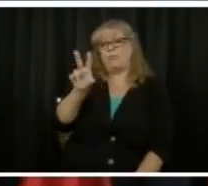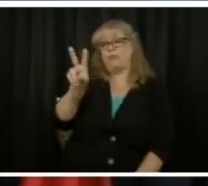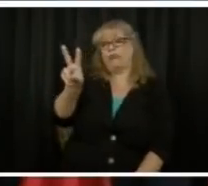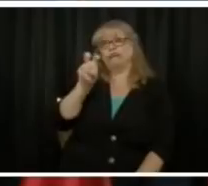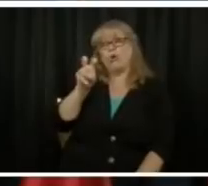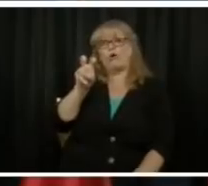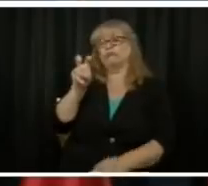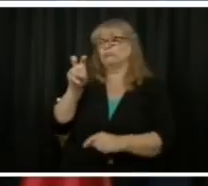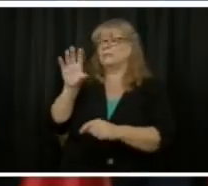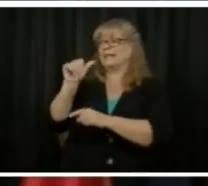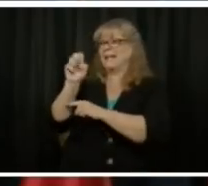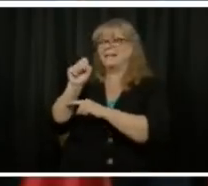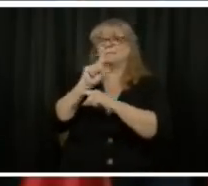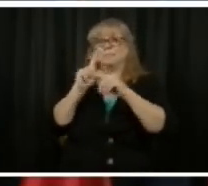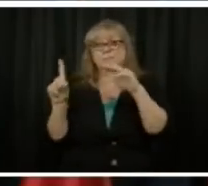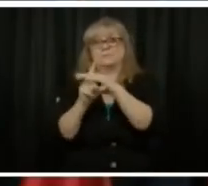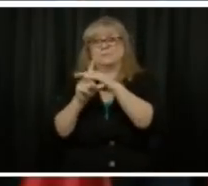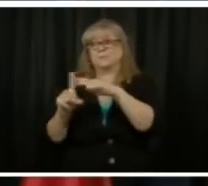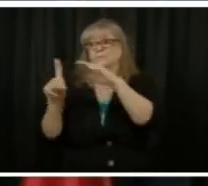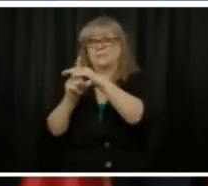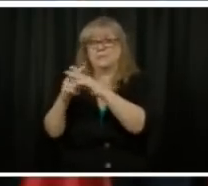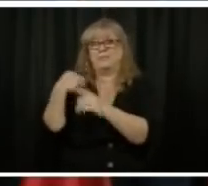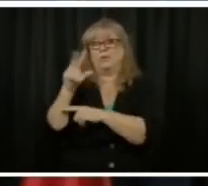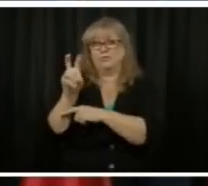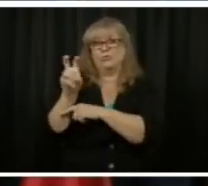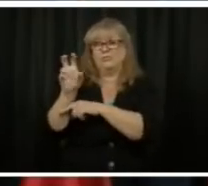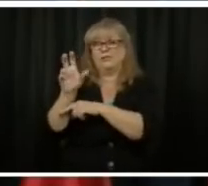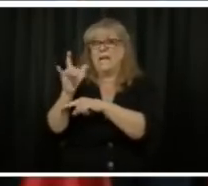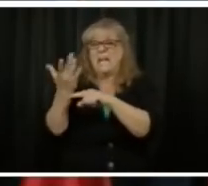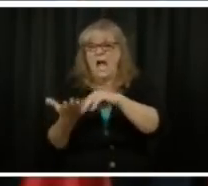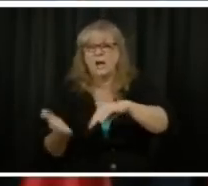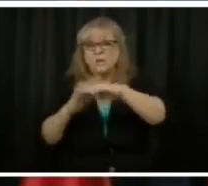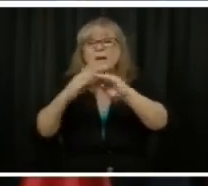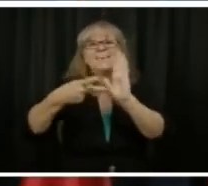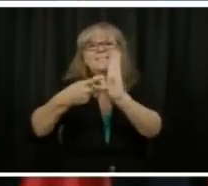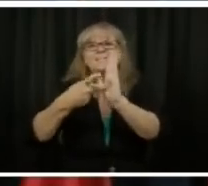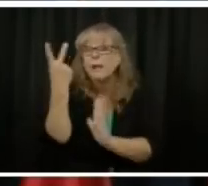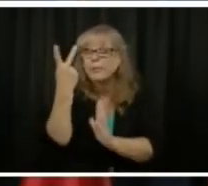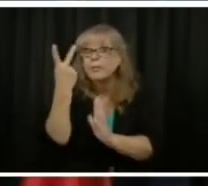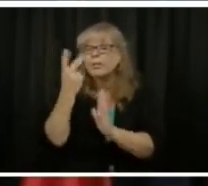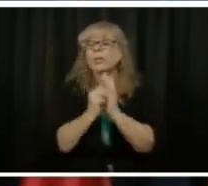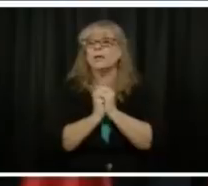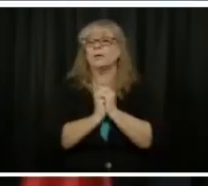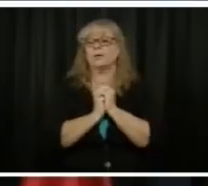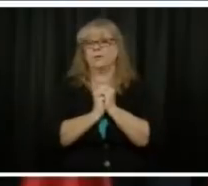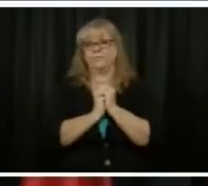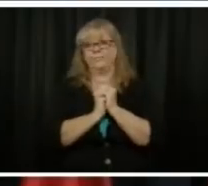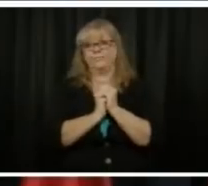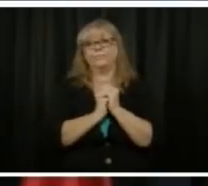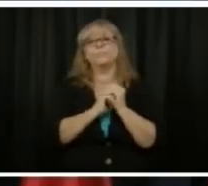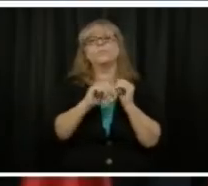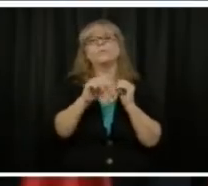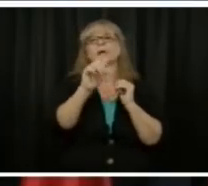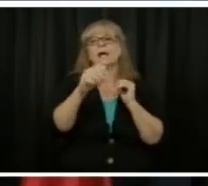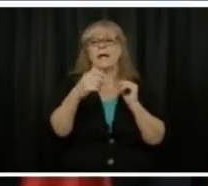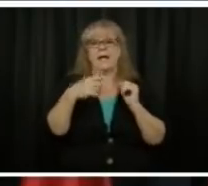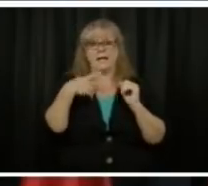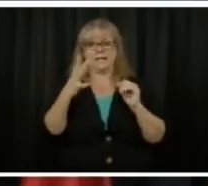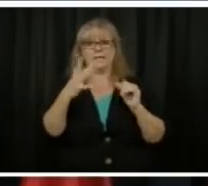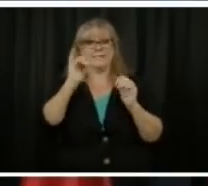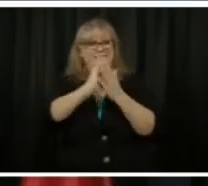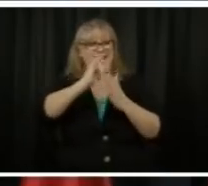mask wearing, of course, we haven't seen the impact of that yet, remember, and we're probably just starting to see the impact of the bar closures. That was, 2.5